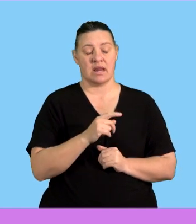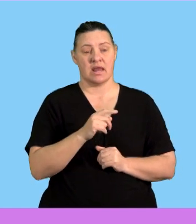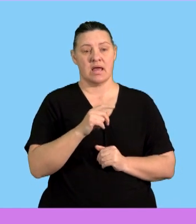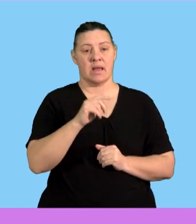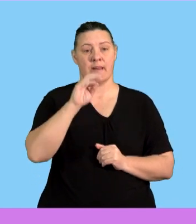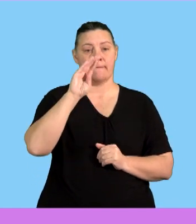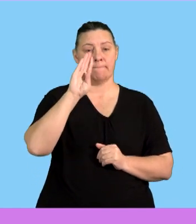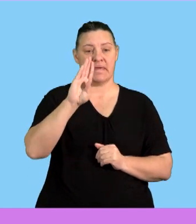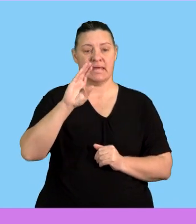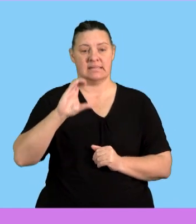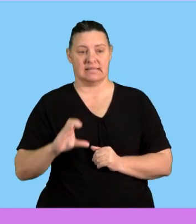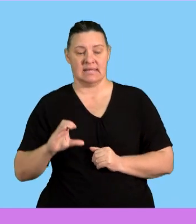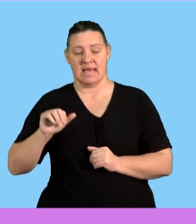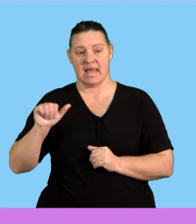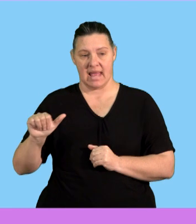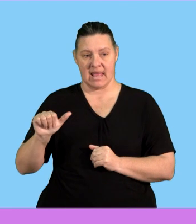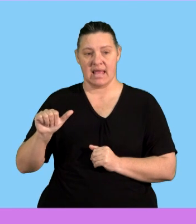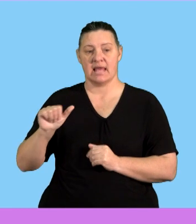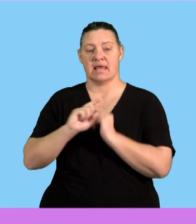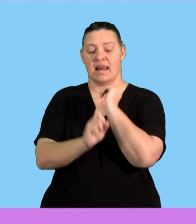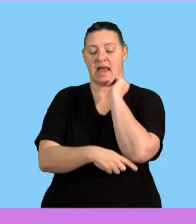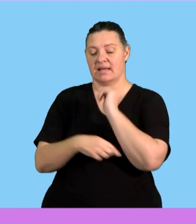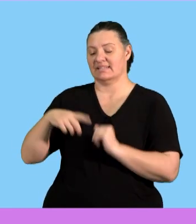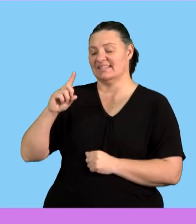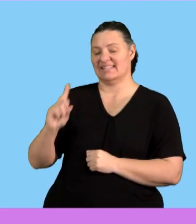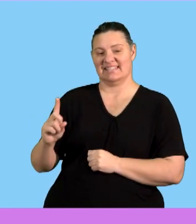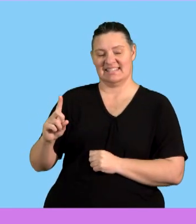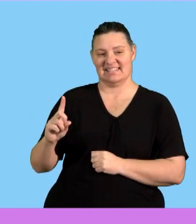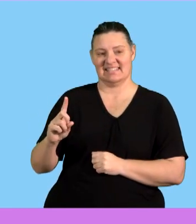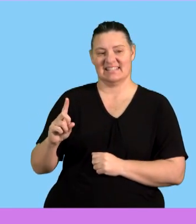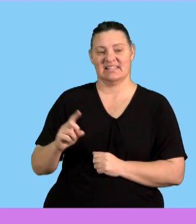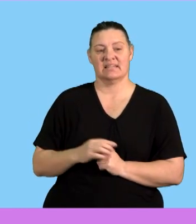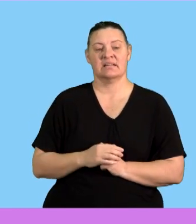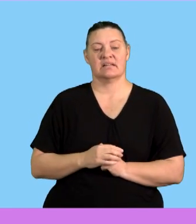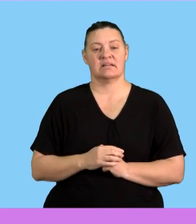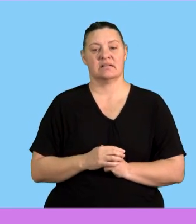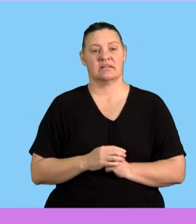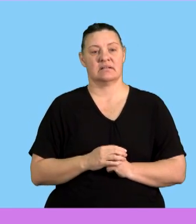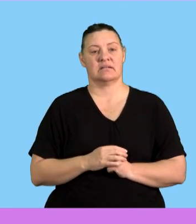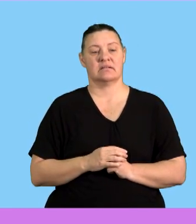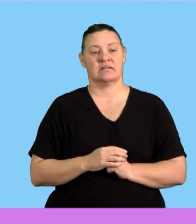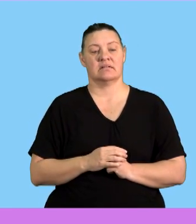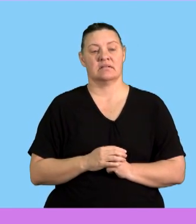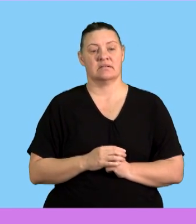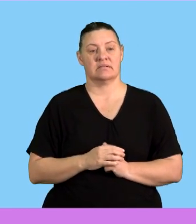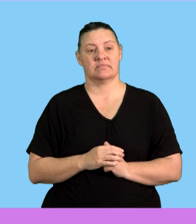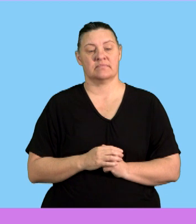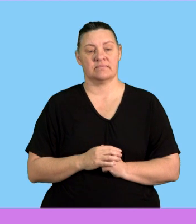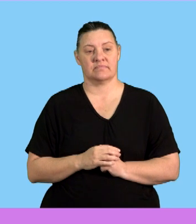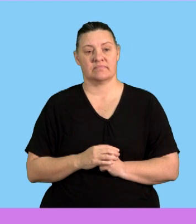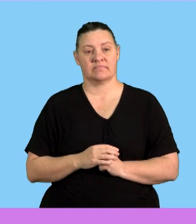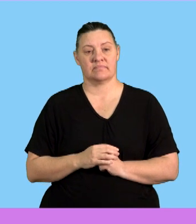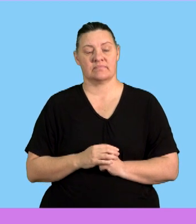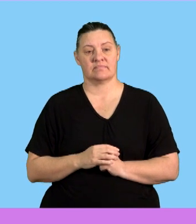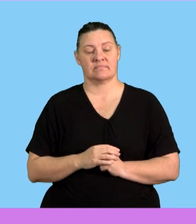And then lastly, if you look, there we have the mirror mounted onto the hole. So therefore, I would say then the last step